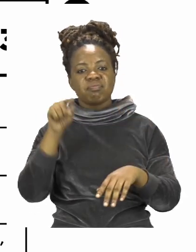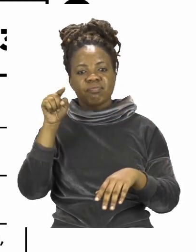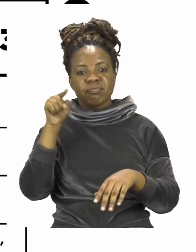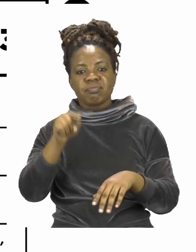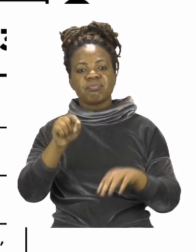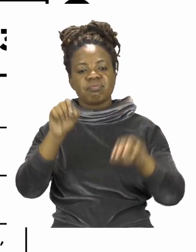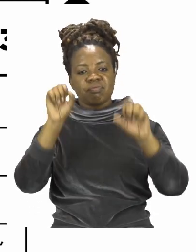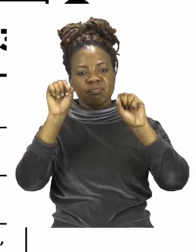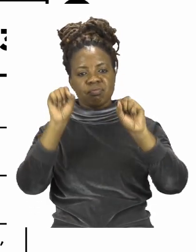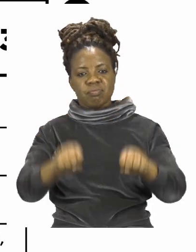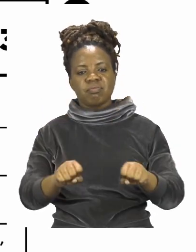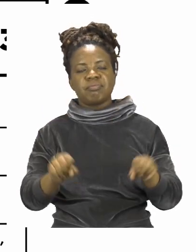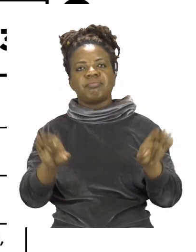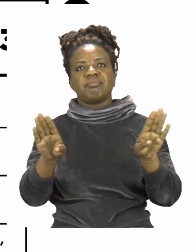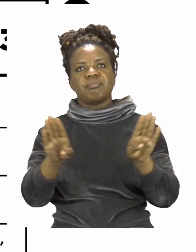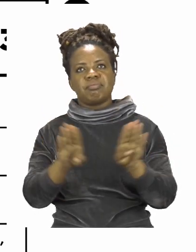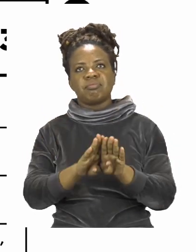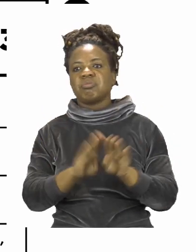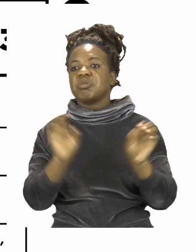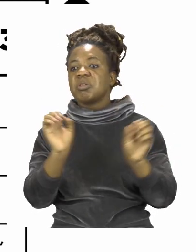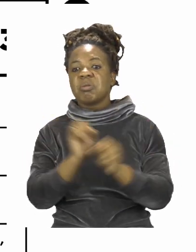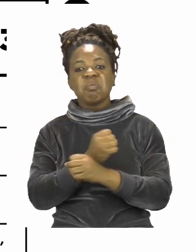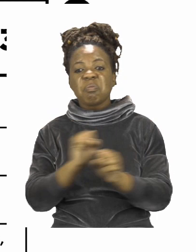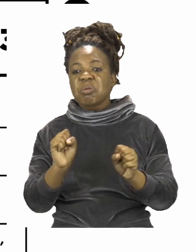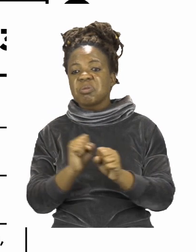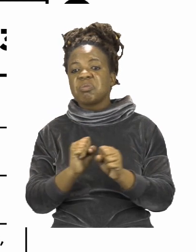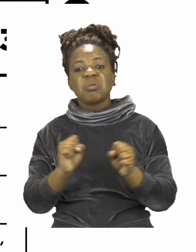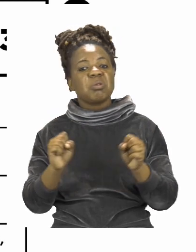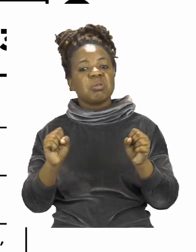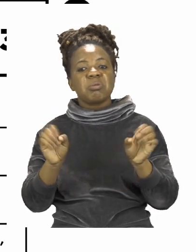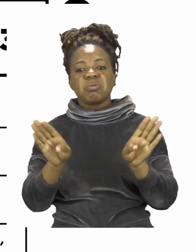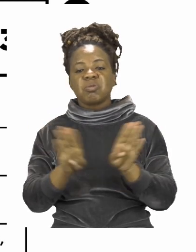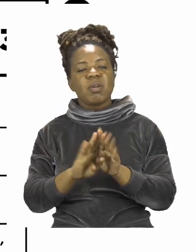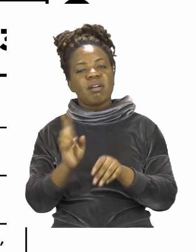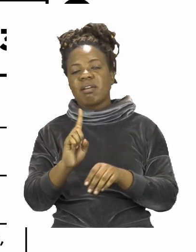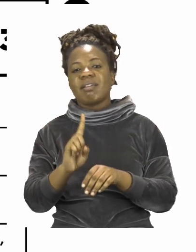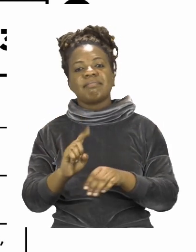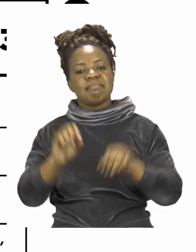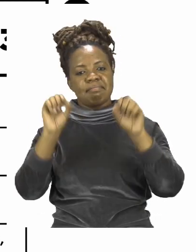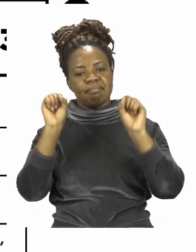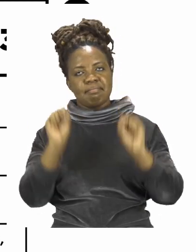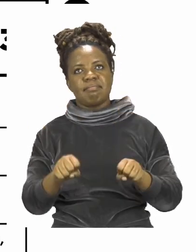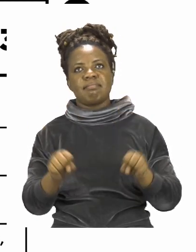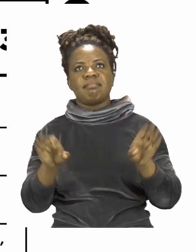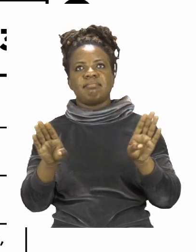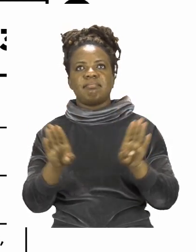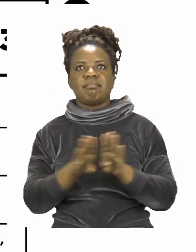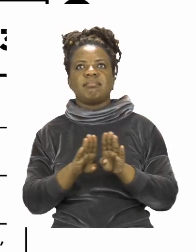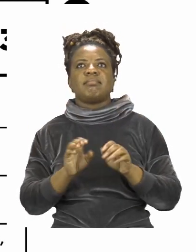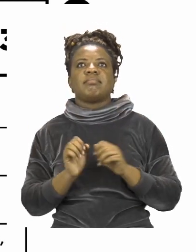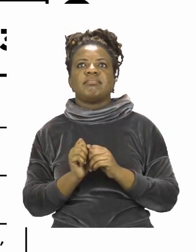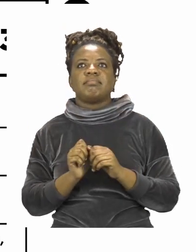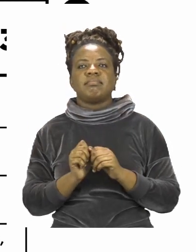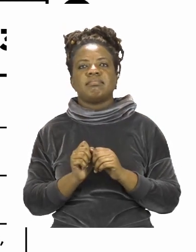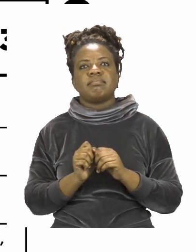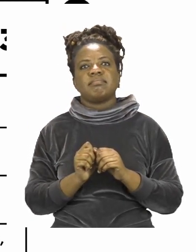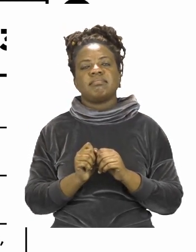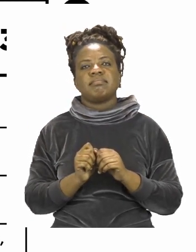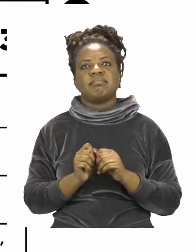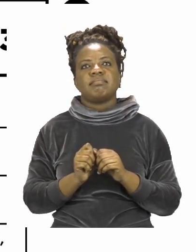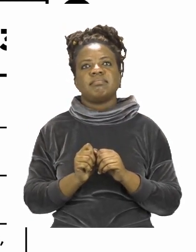a possibility that the probability of something can be either or.